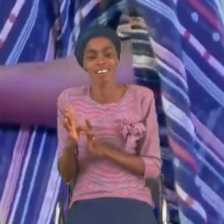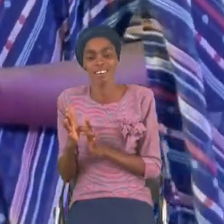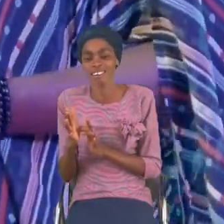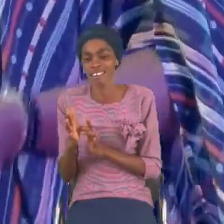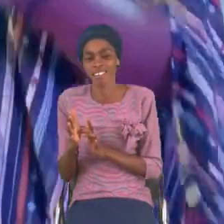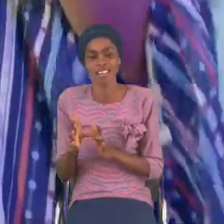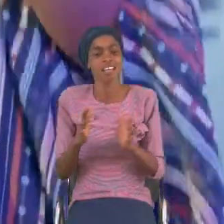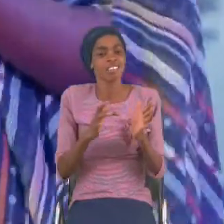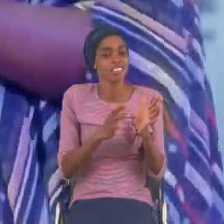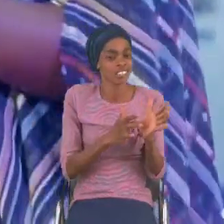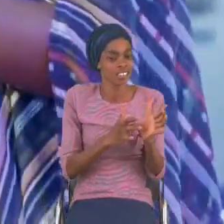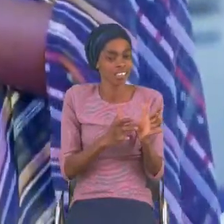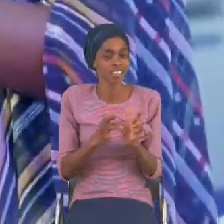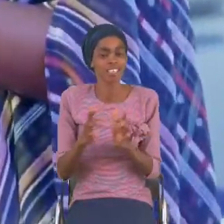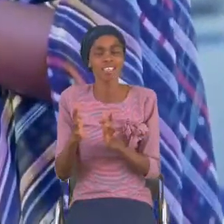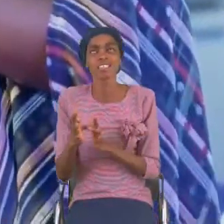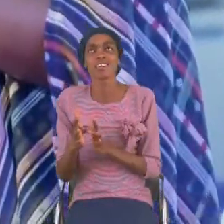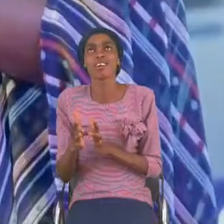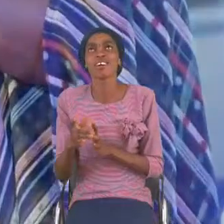Jesus,